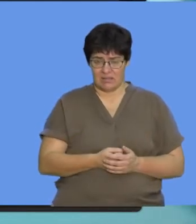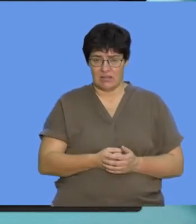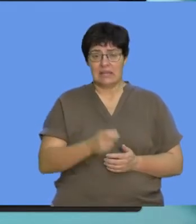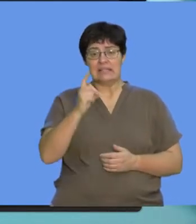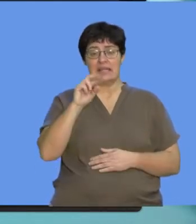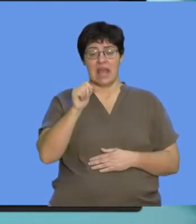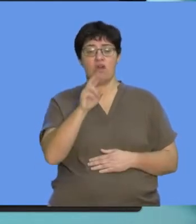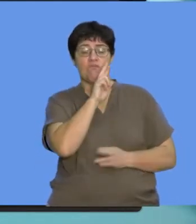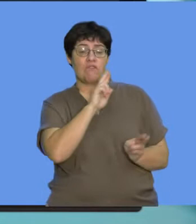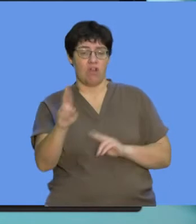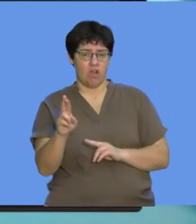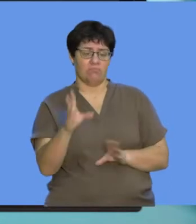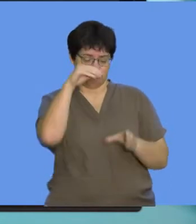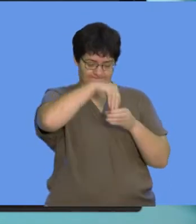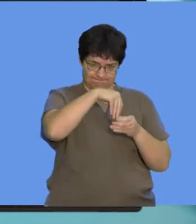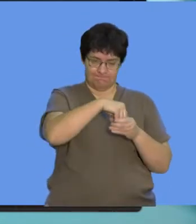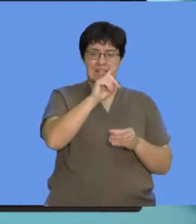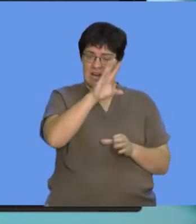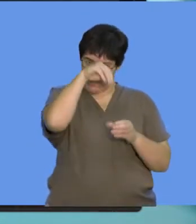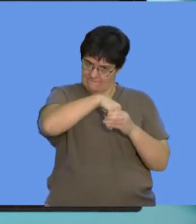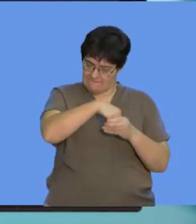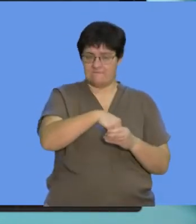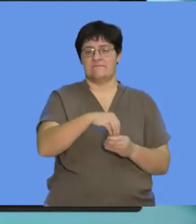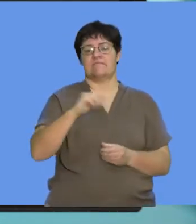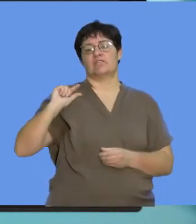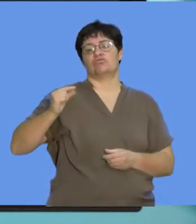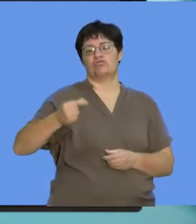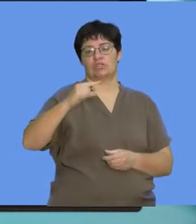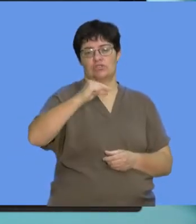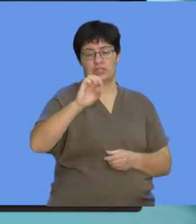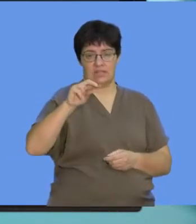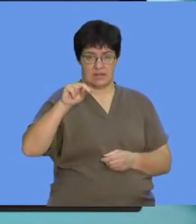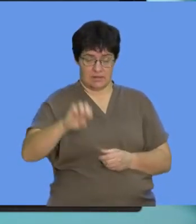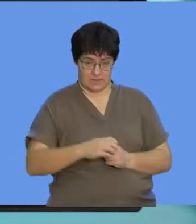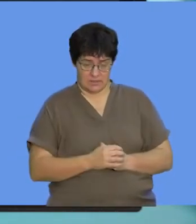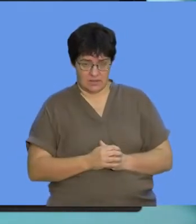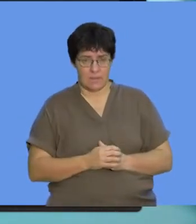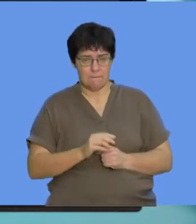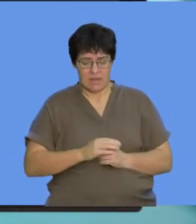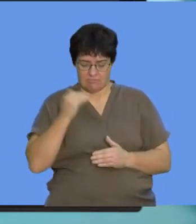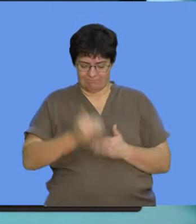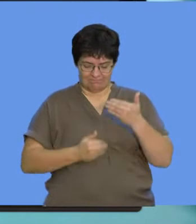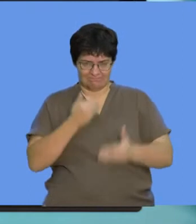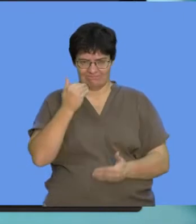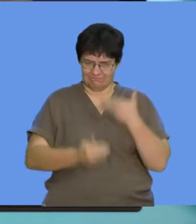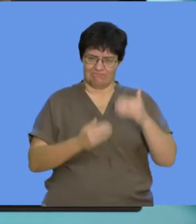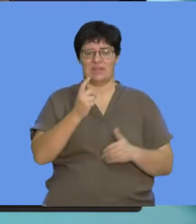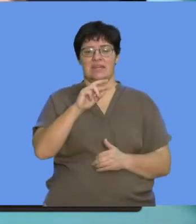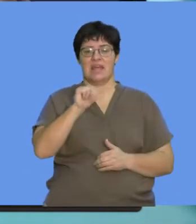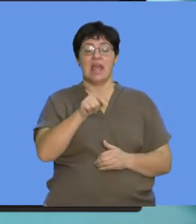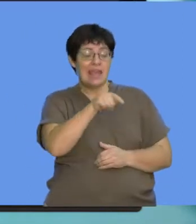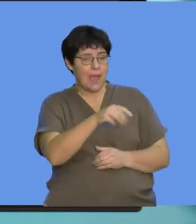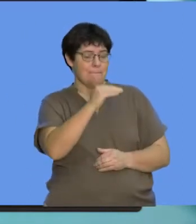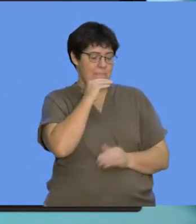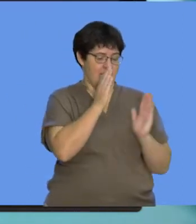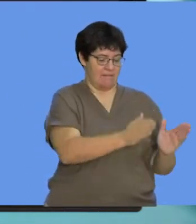DNA, we refer to DNA containing genes. It's important that we understand that a gene is a sequence of DNA that has a